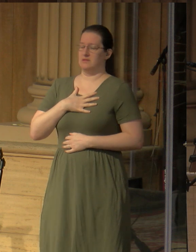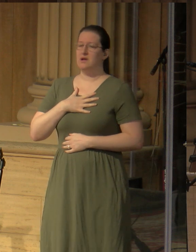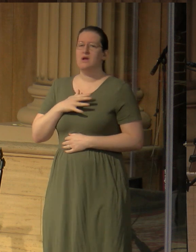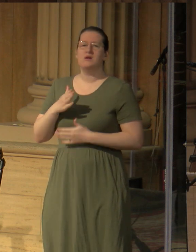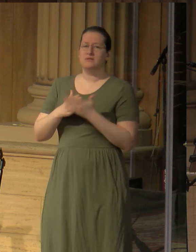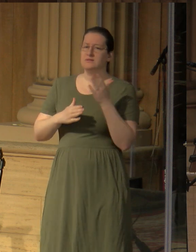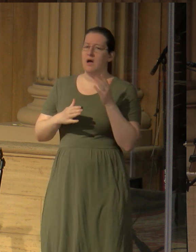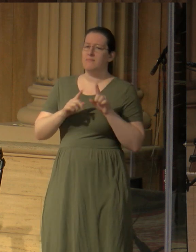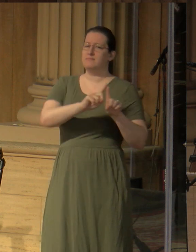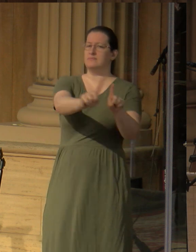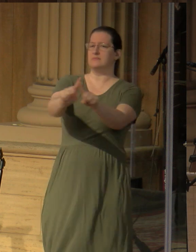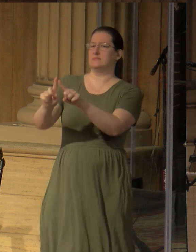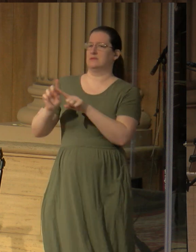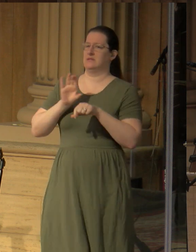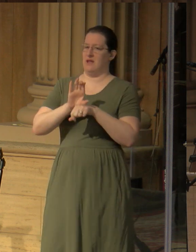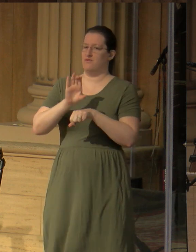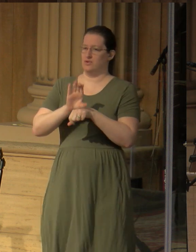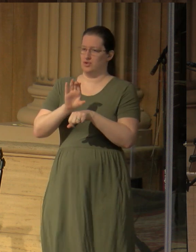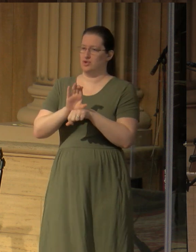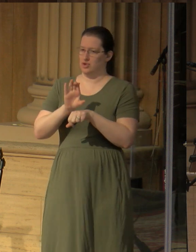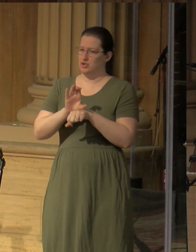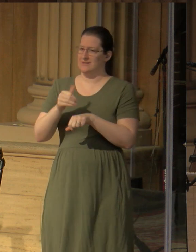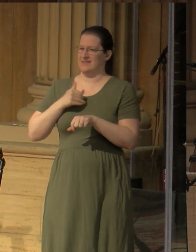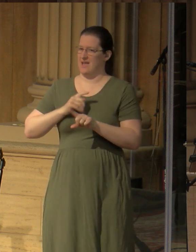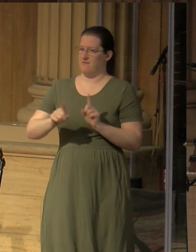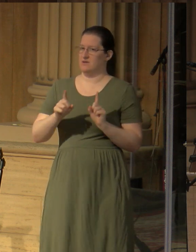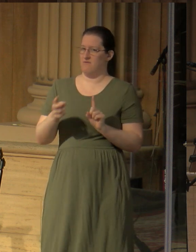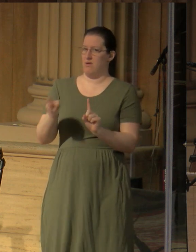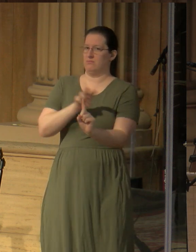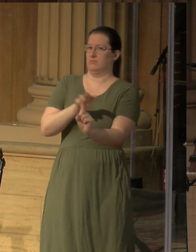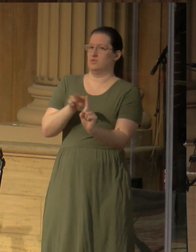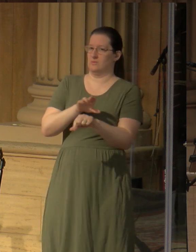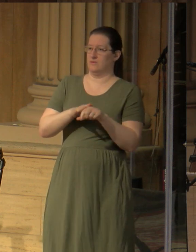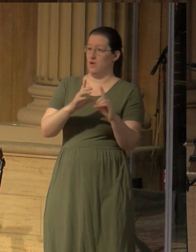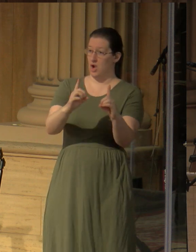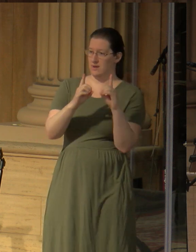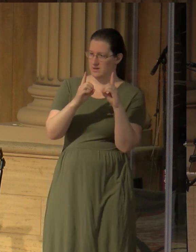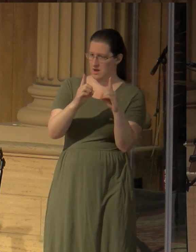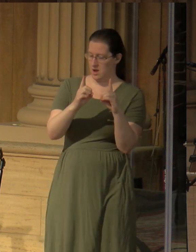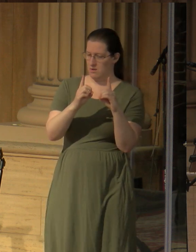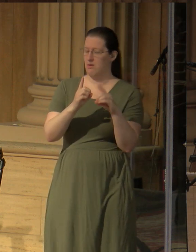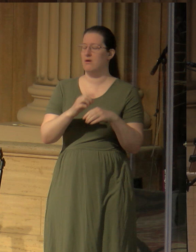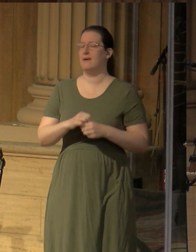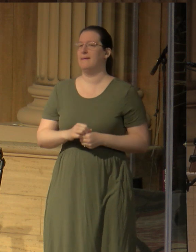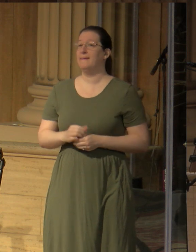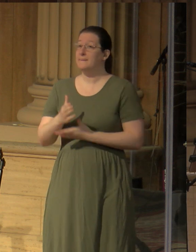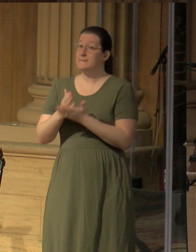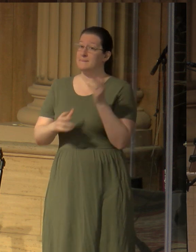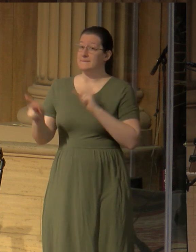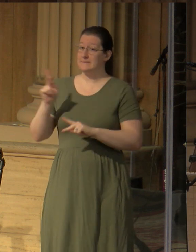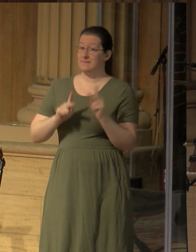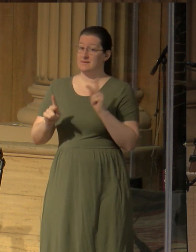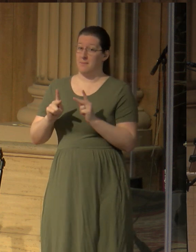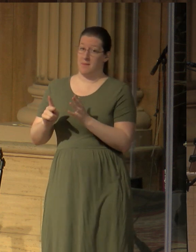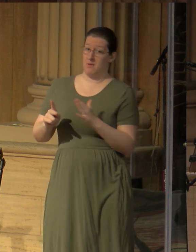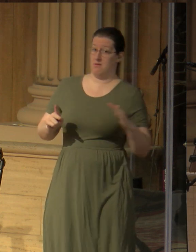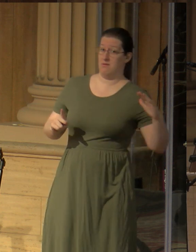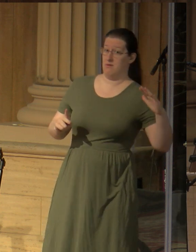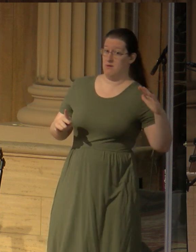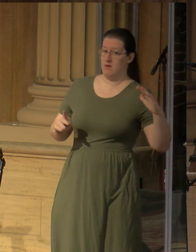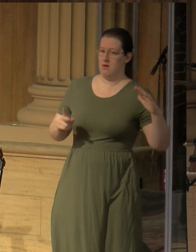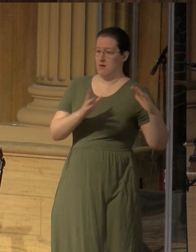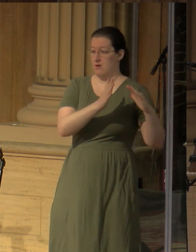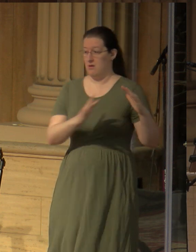some different extremes that people will run to when they think about doctrine. You know, on the one hand, there are people who care very